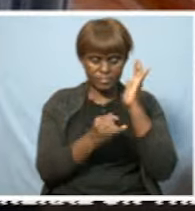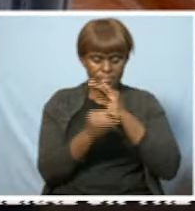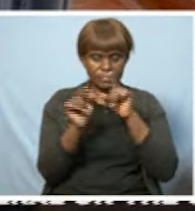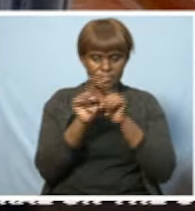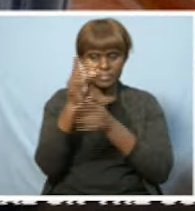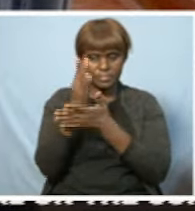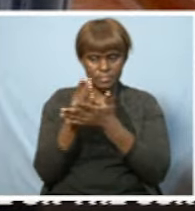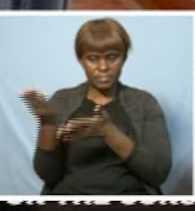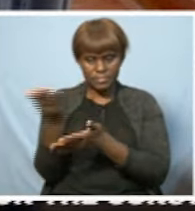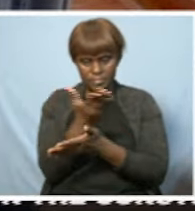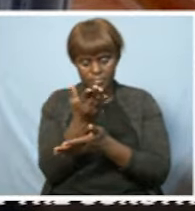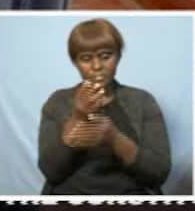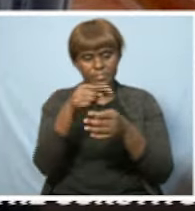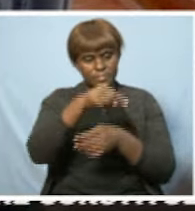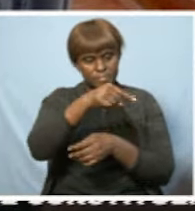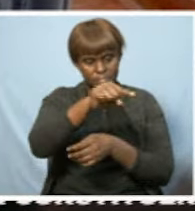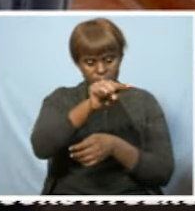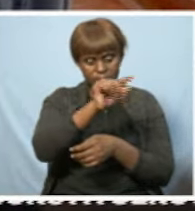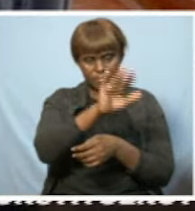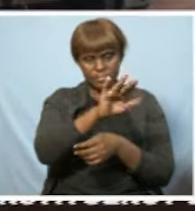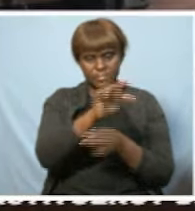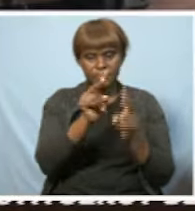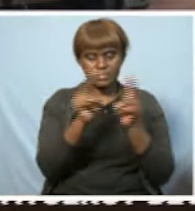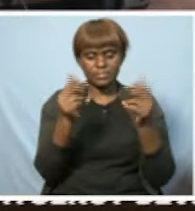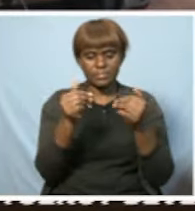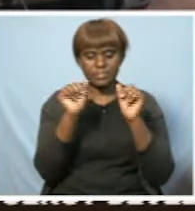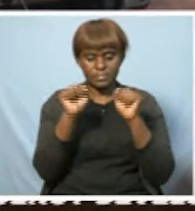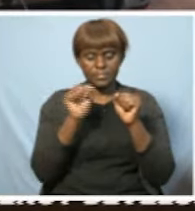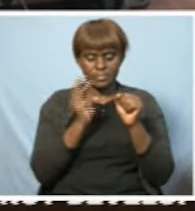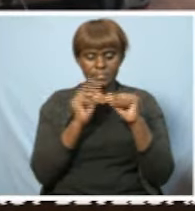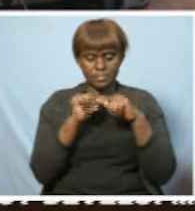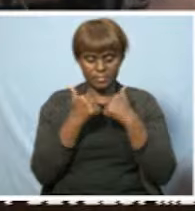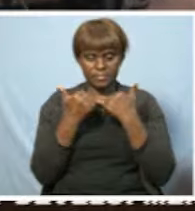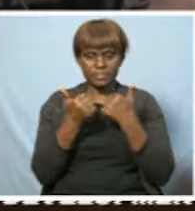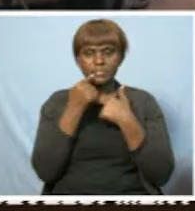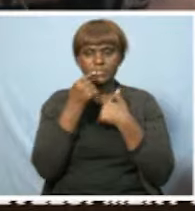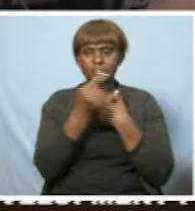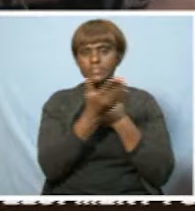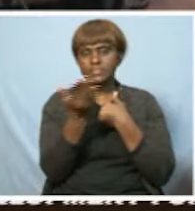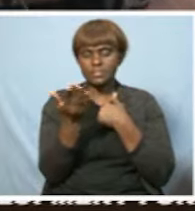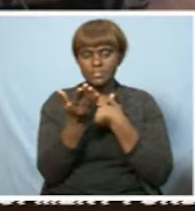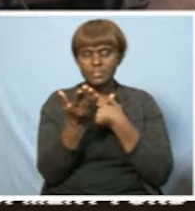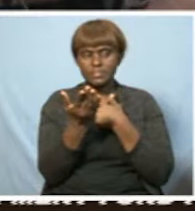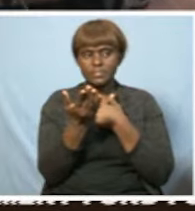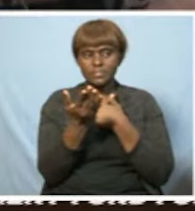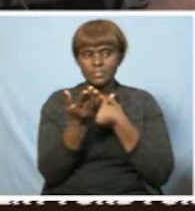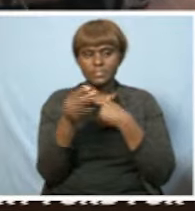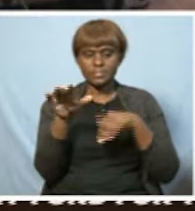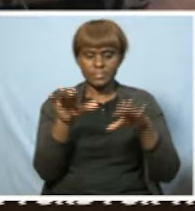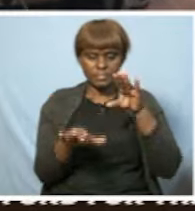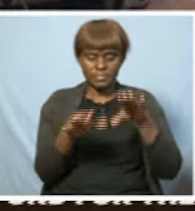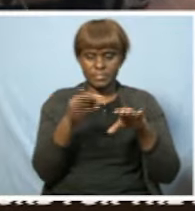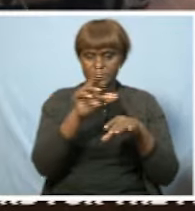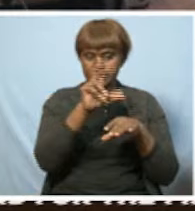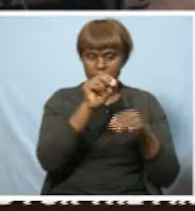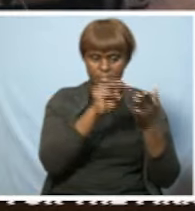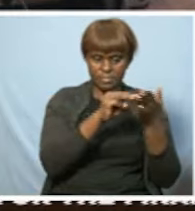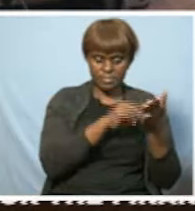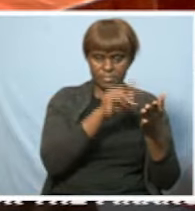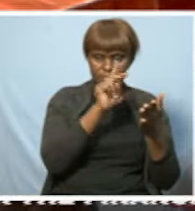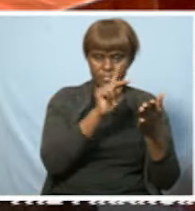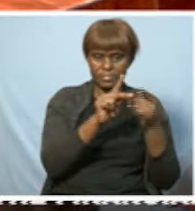of them are ongoing. So could we say the balance of 30 million kwacha